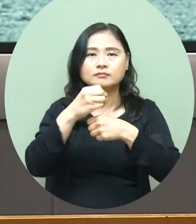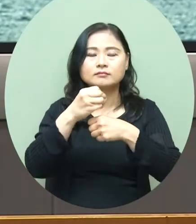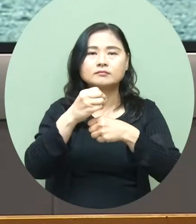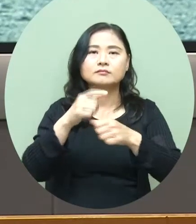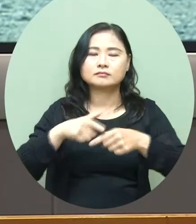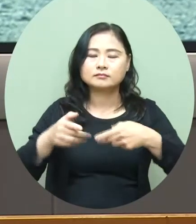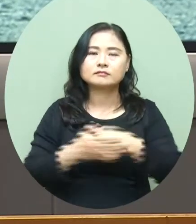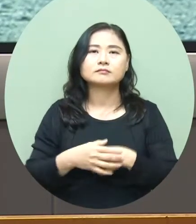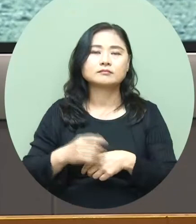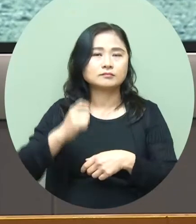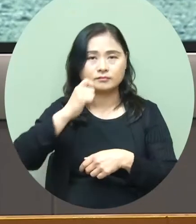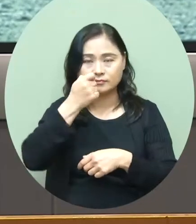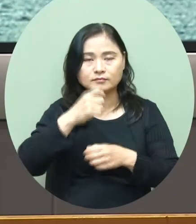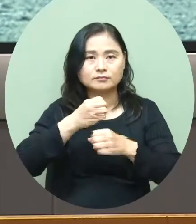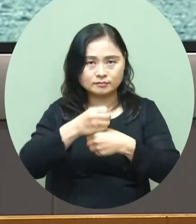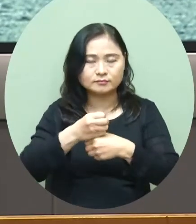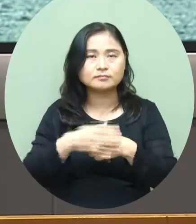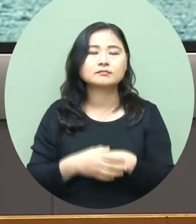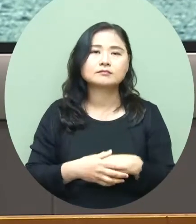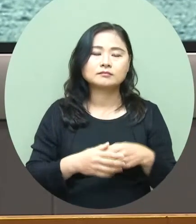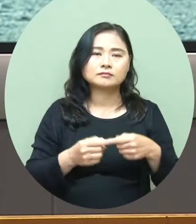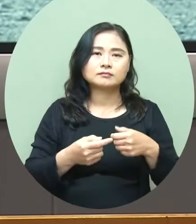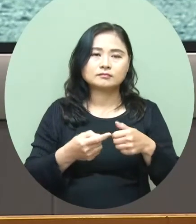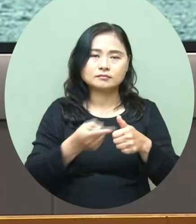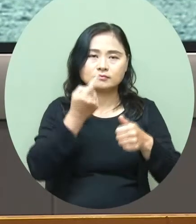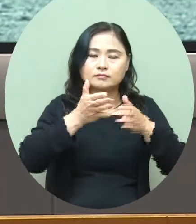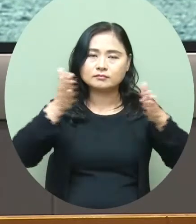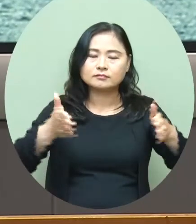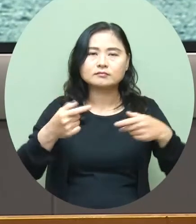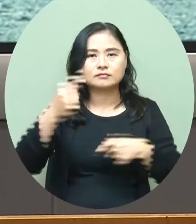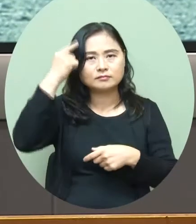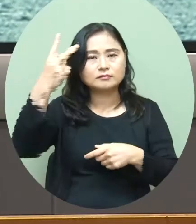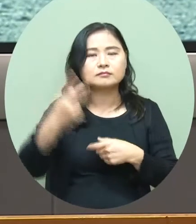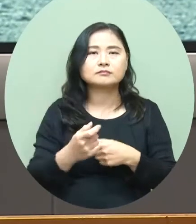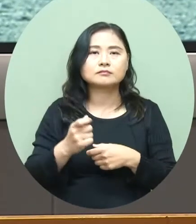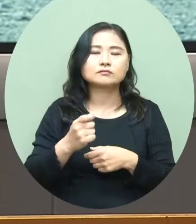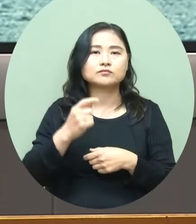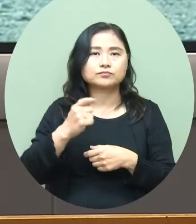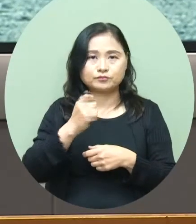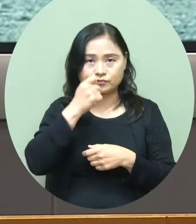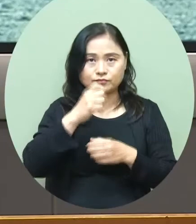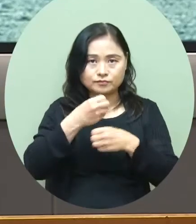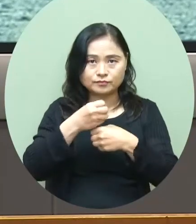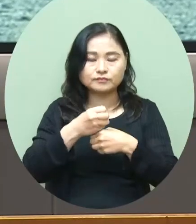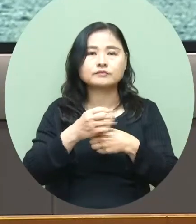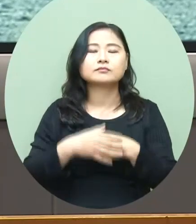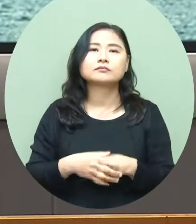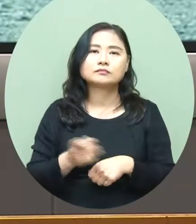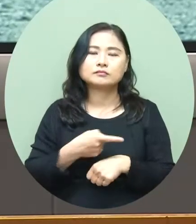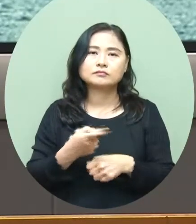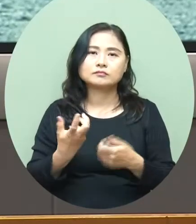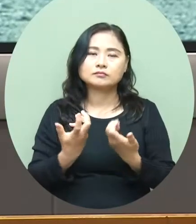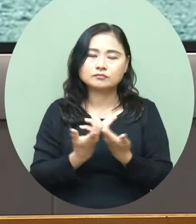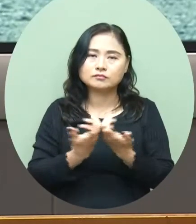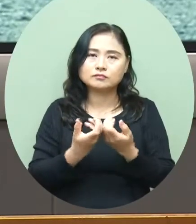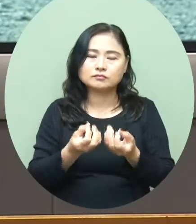they have to do a PCR test at the community testing center. The first batch of arrivals may be